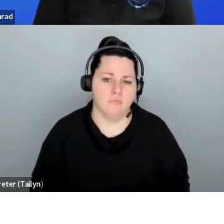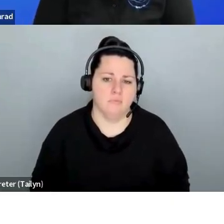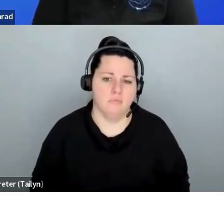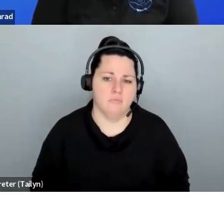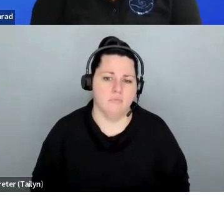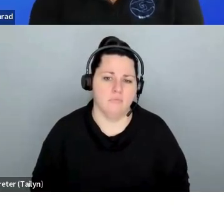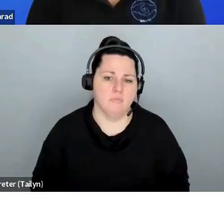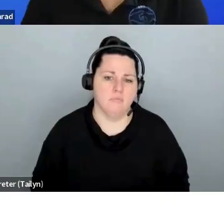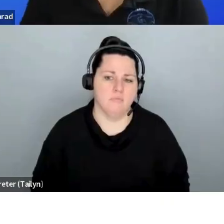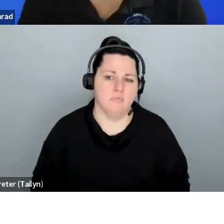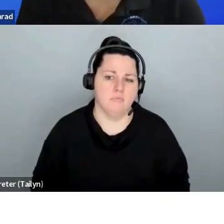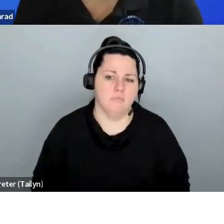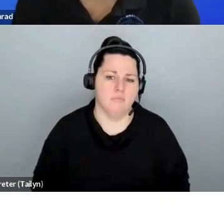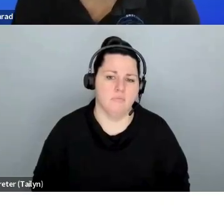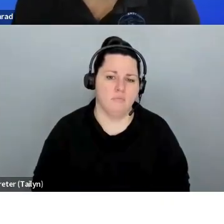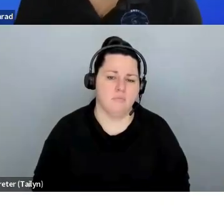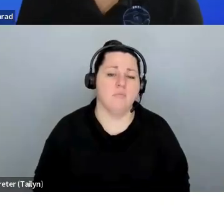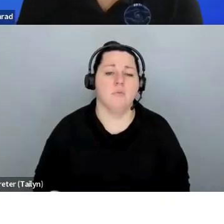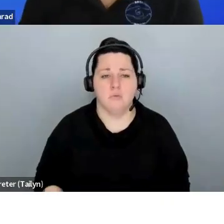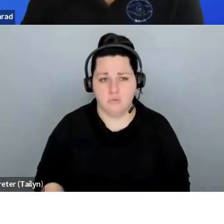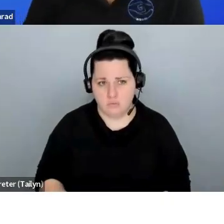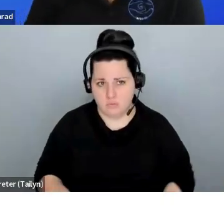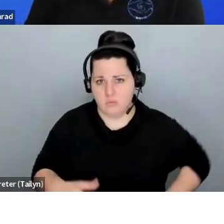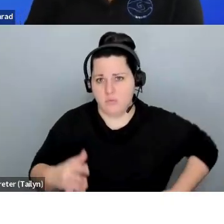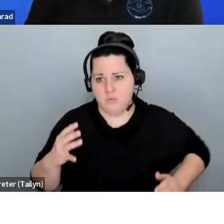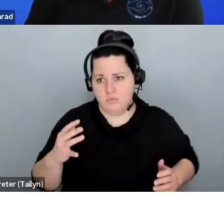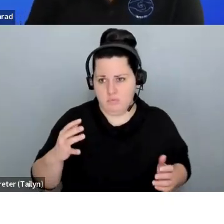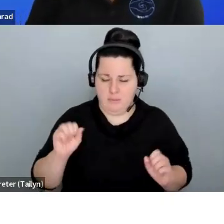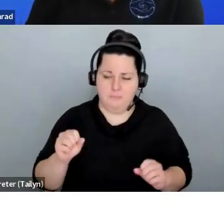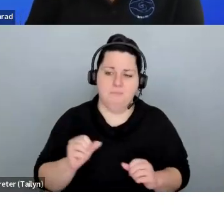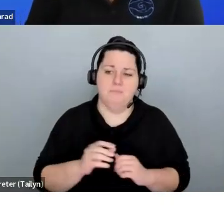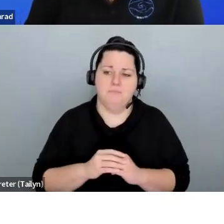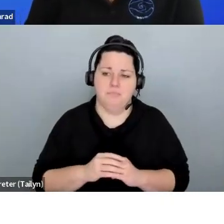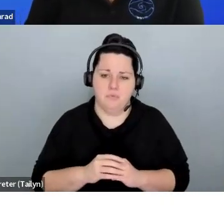Okay. So if you go back to, yeah.